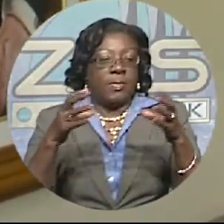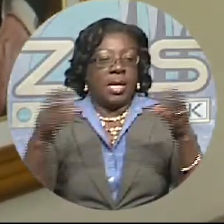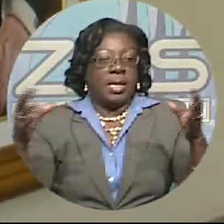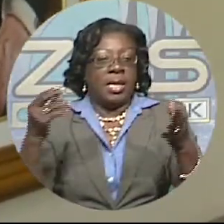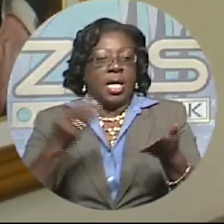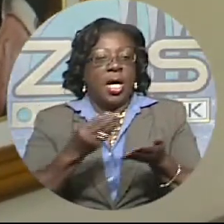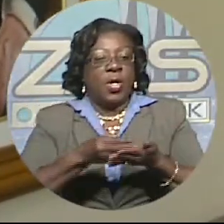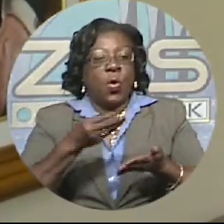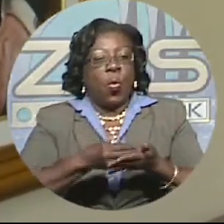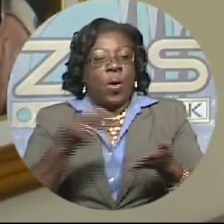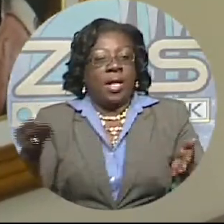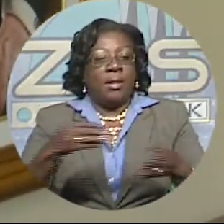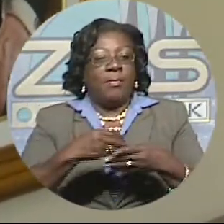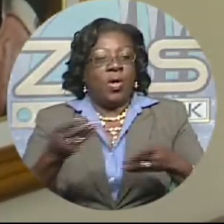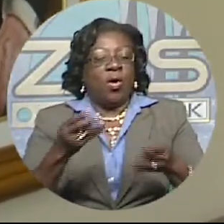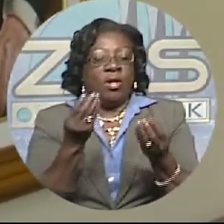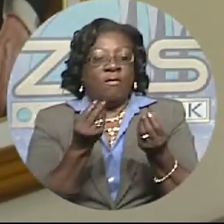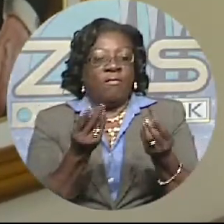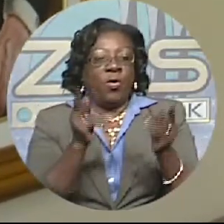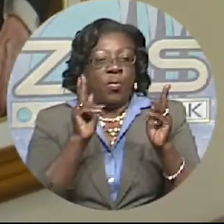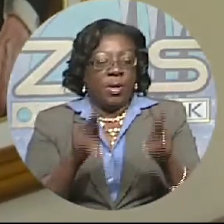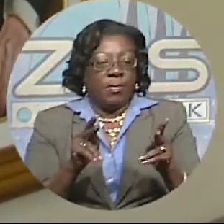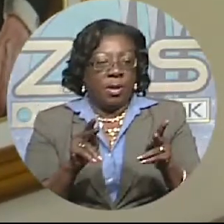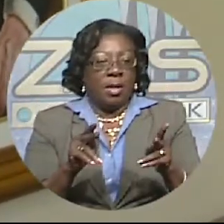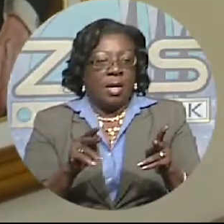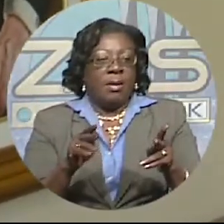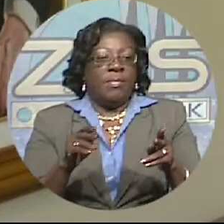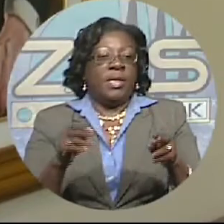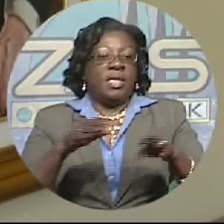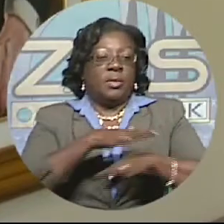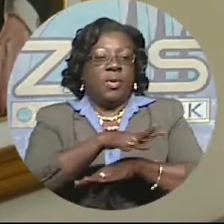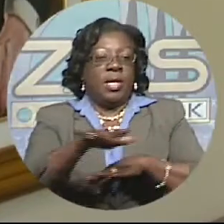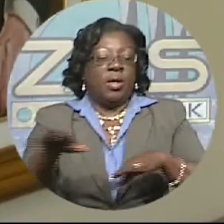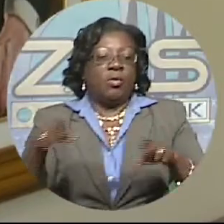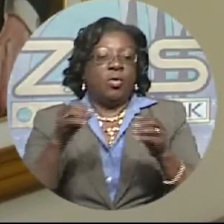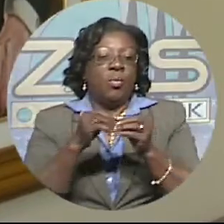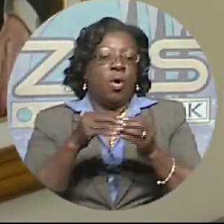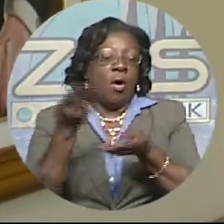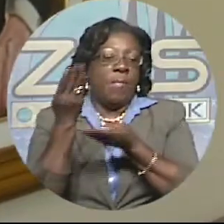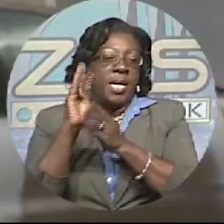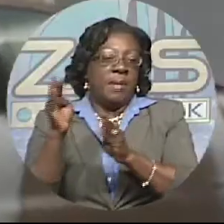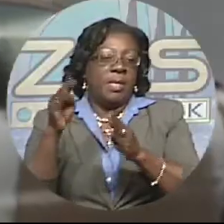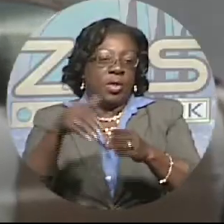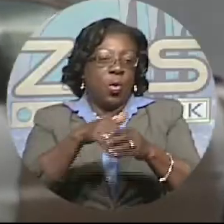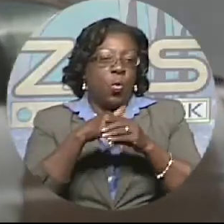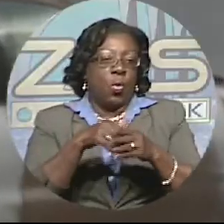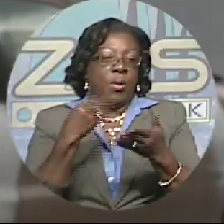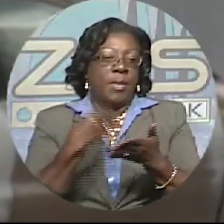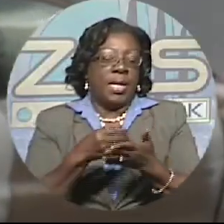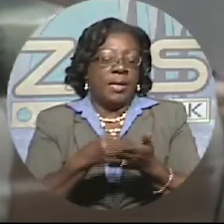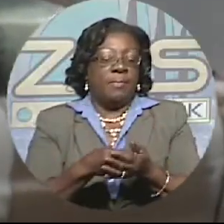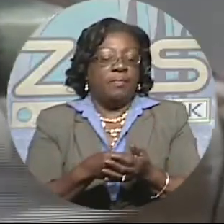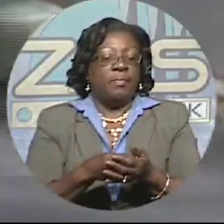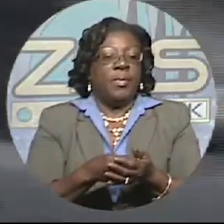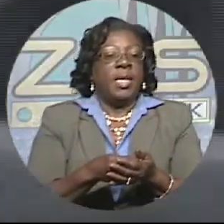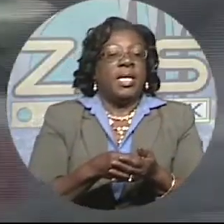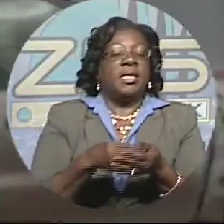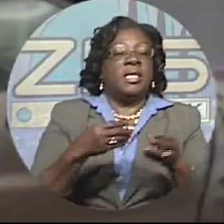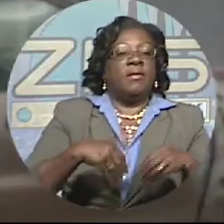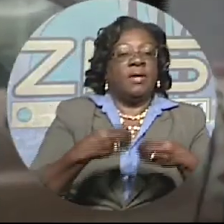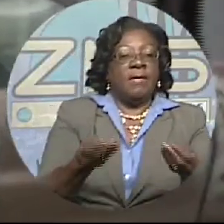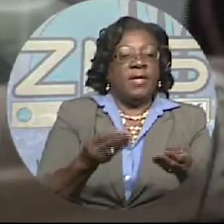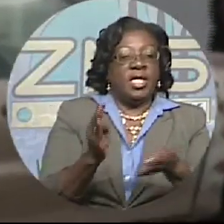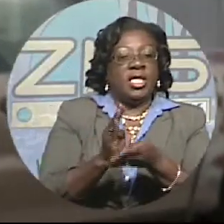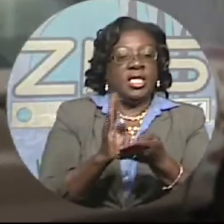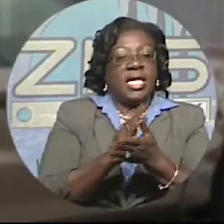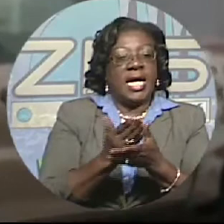wealth beyond a selective few to a broader base Bahamian ownership opportunity. And aside from offering shares to the public, Island